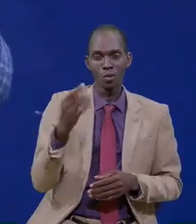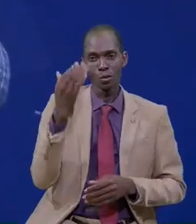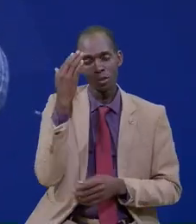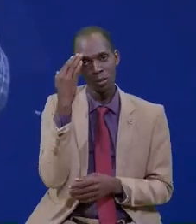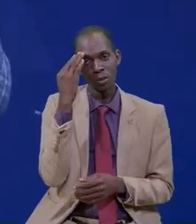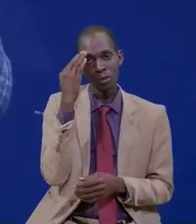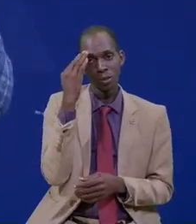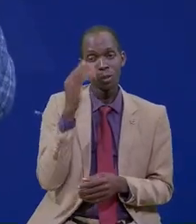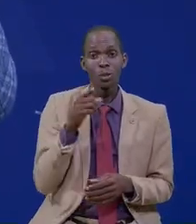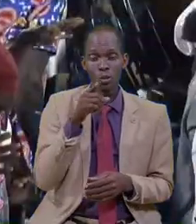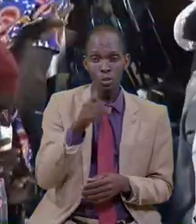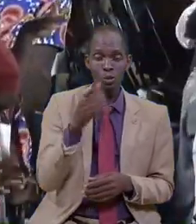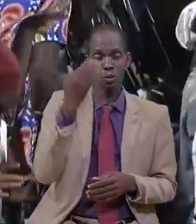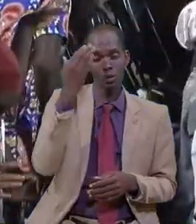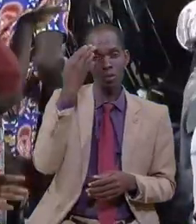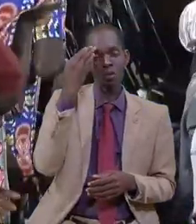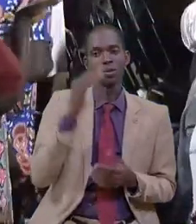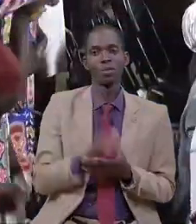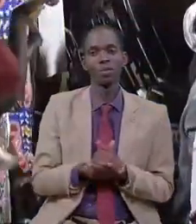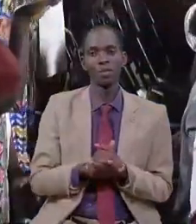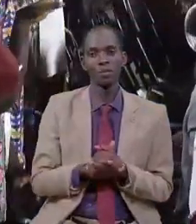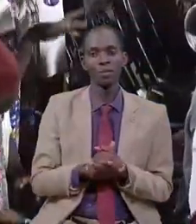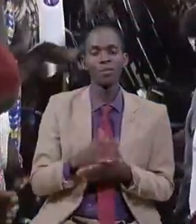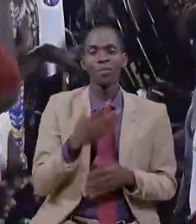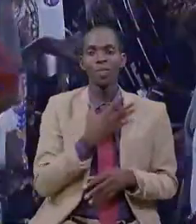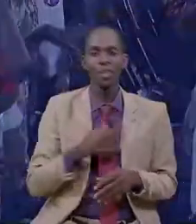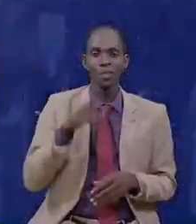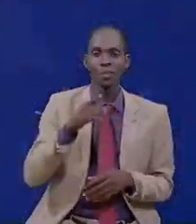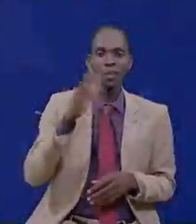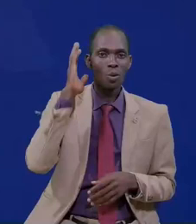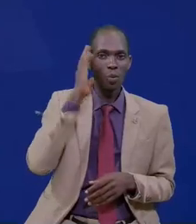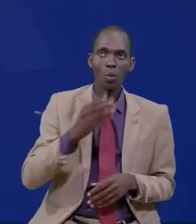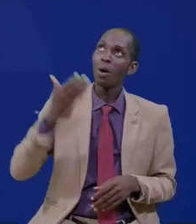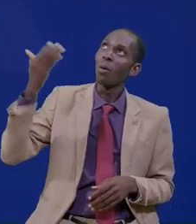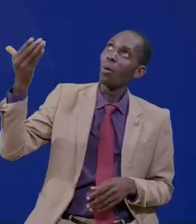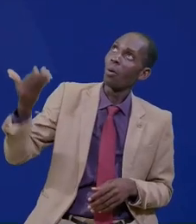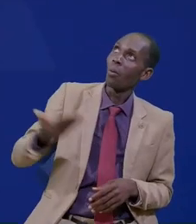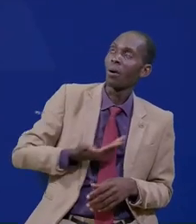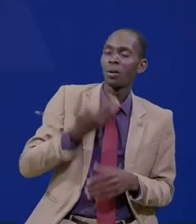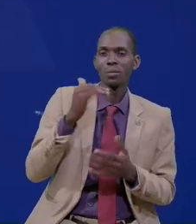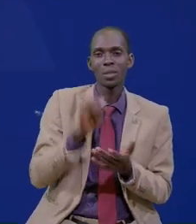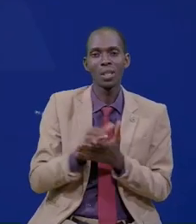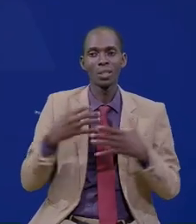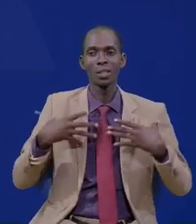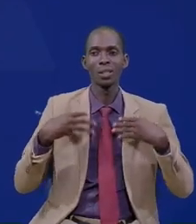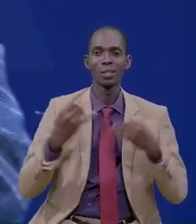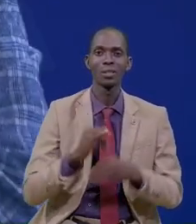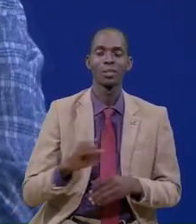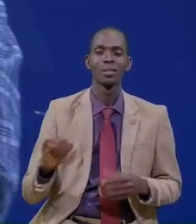acknowledge. I said you acknowledge. And you welcome that healing.